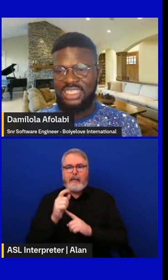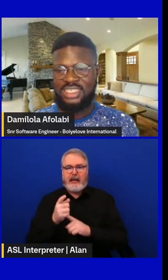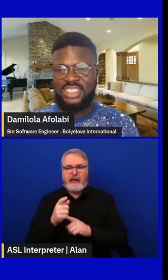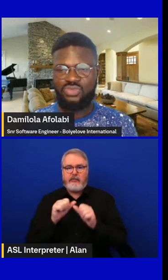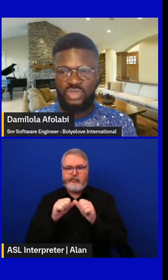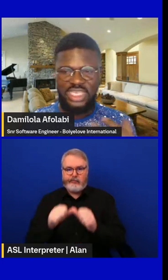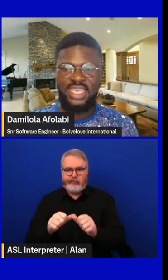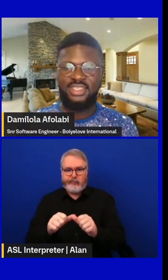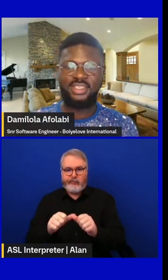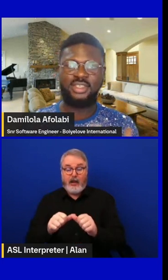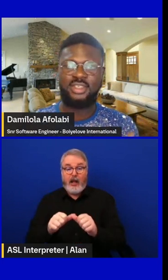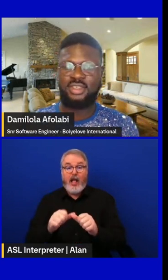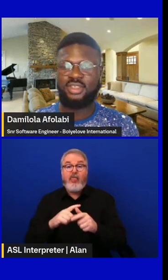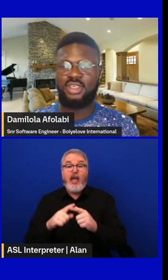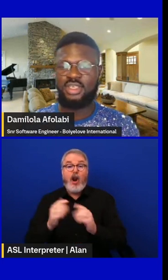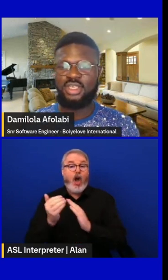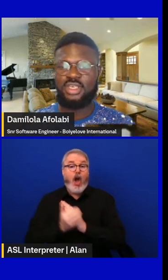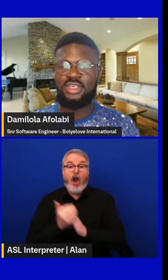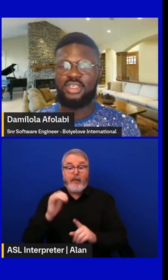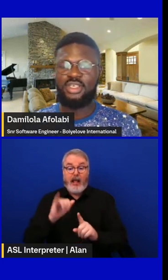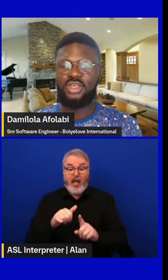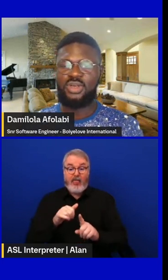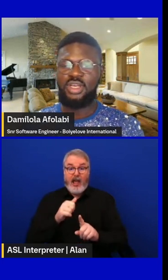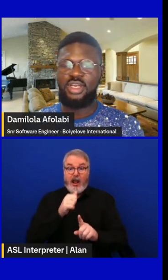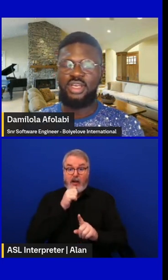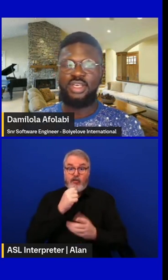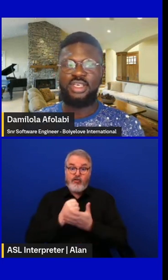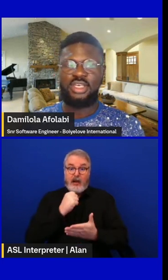then automatically rotates